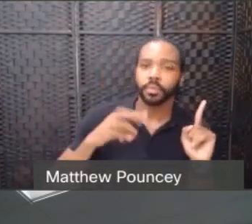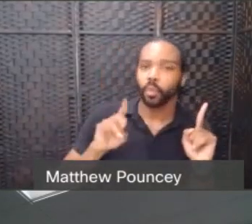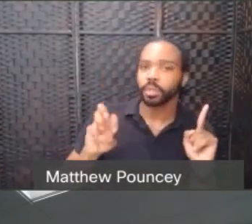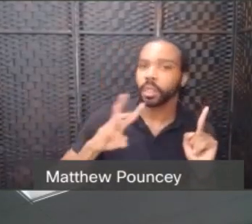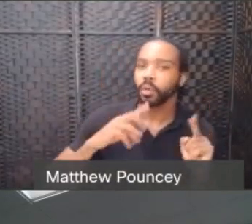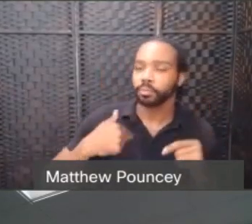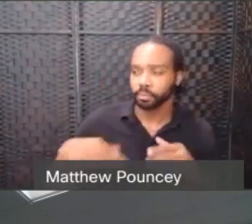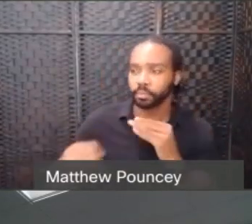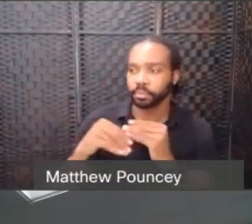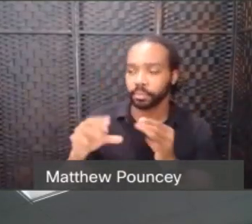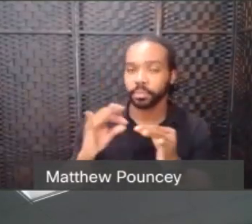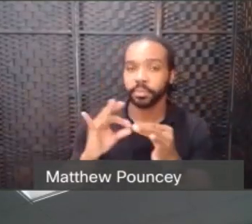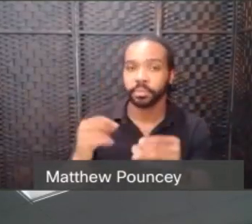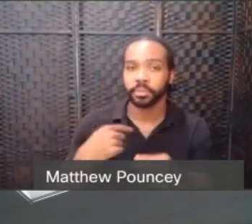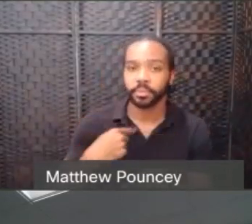say